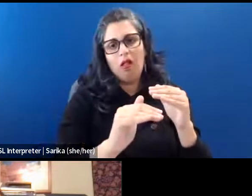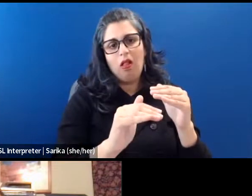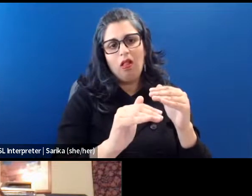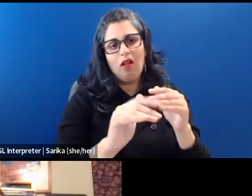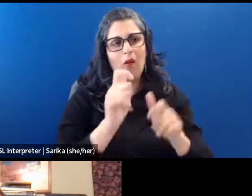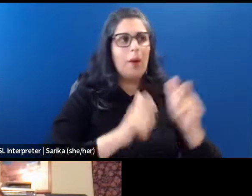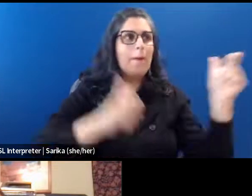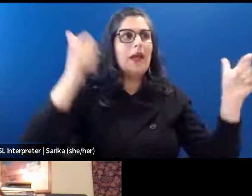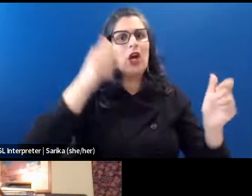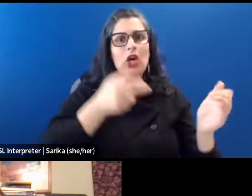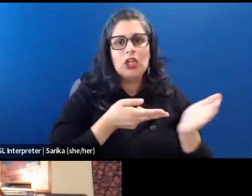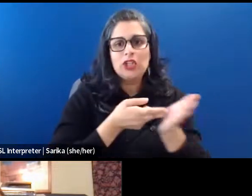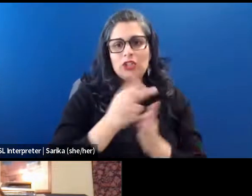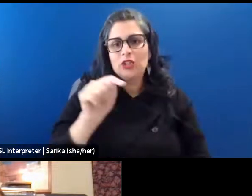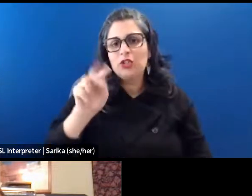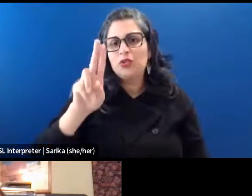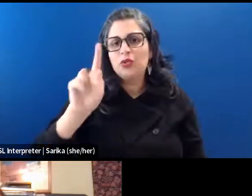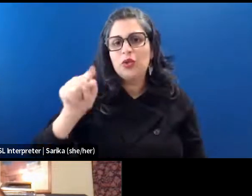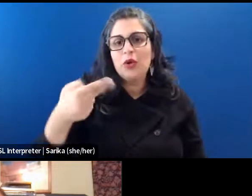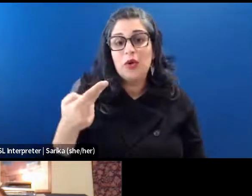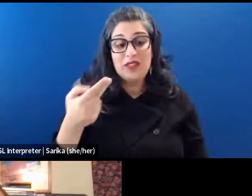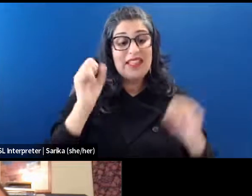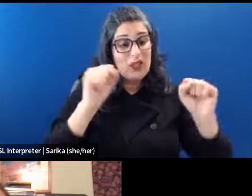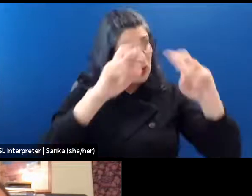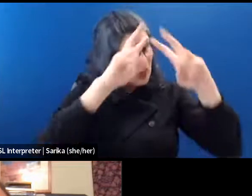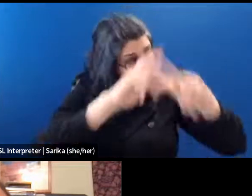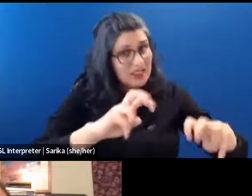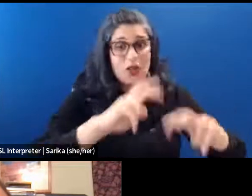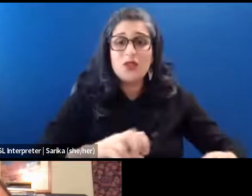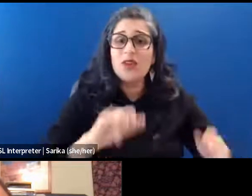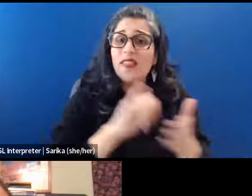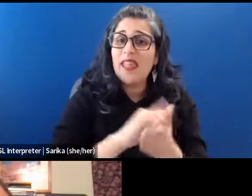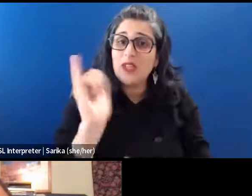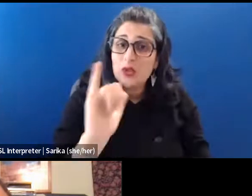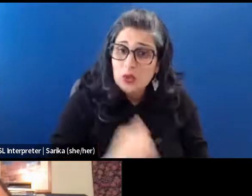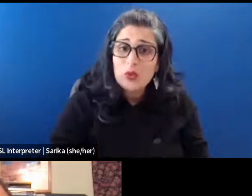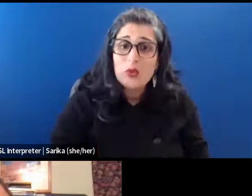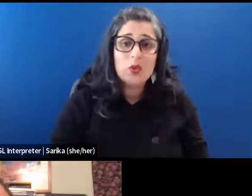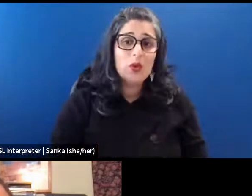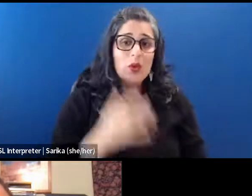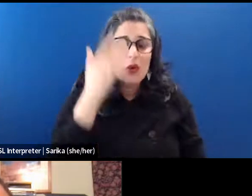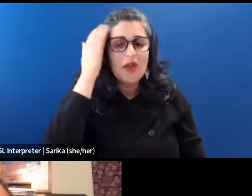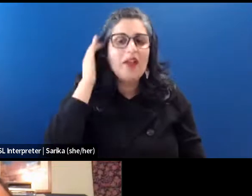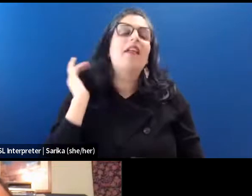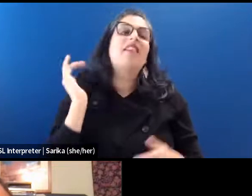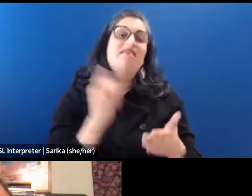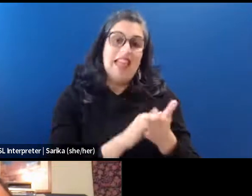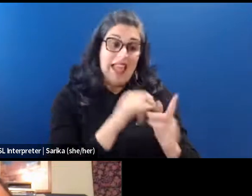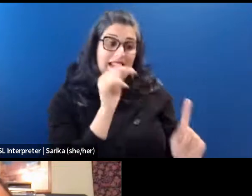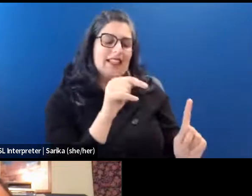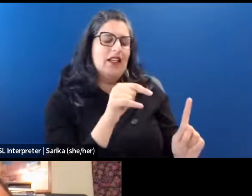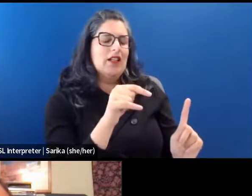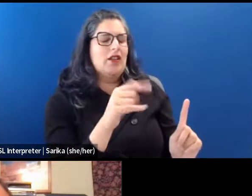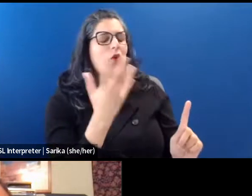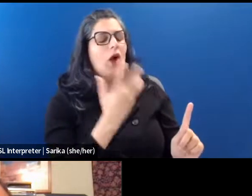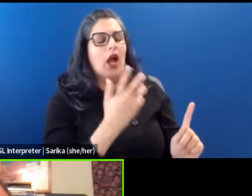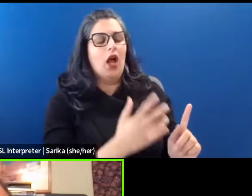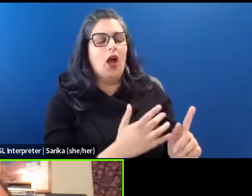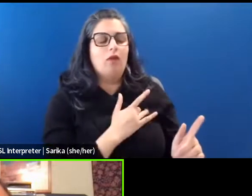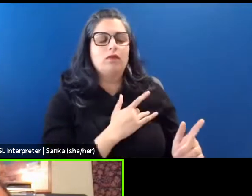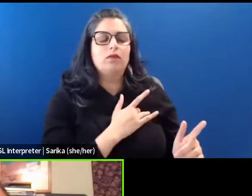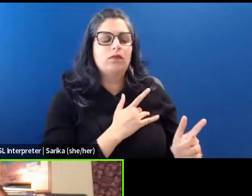truth, also can be deconstructed. And I think that is tremendously liberating.